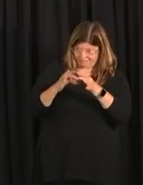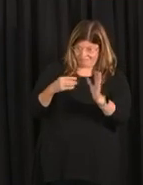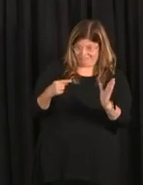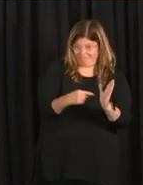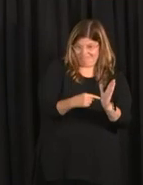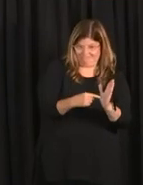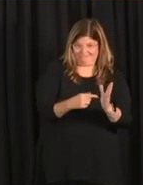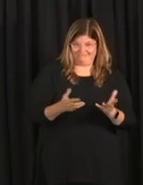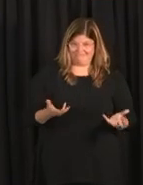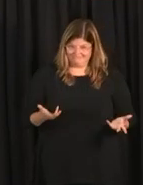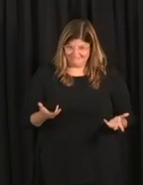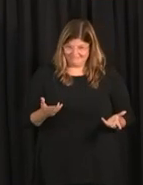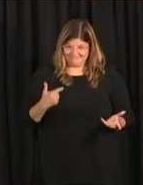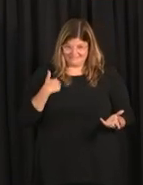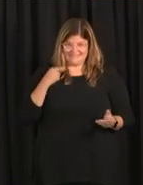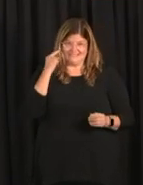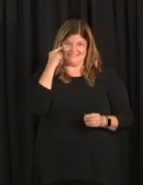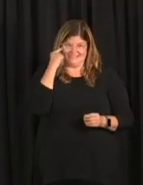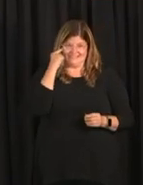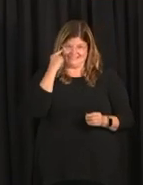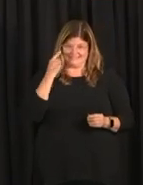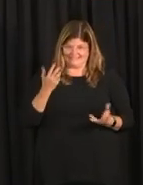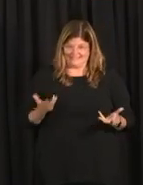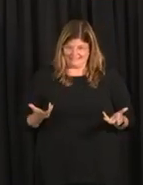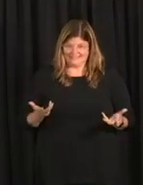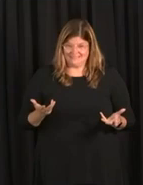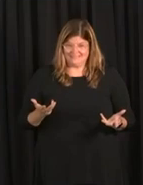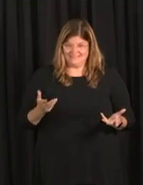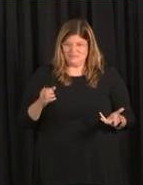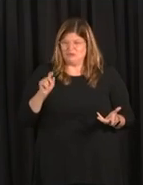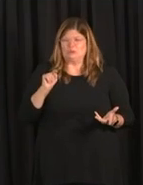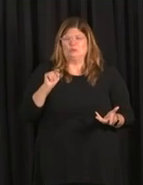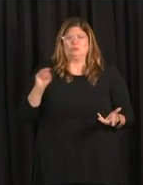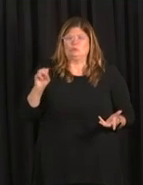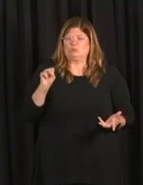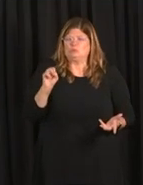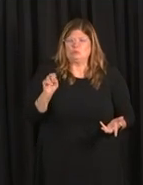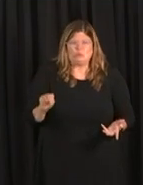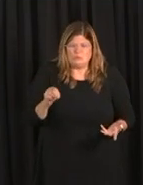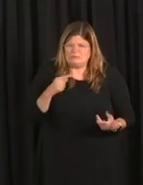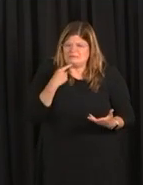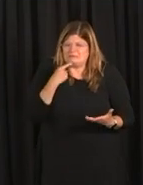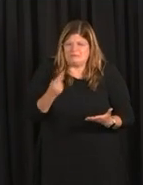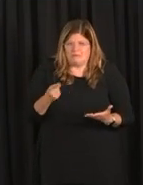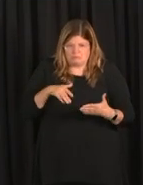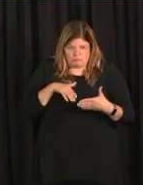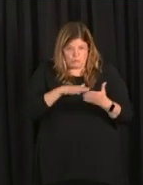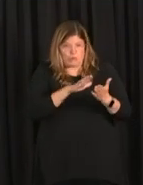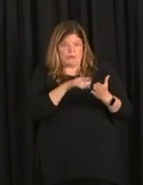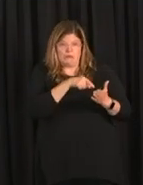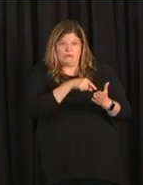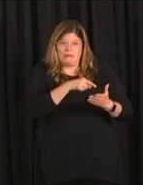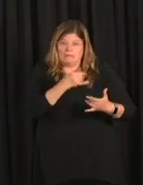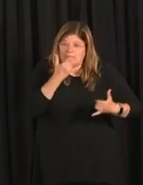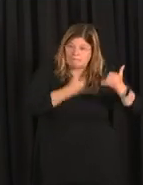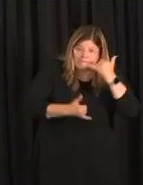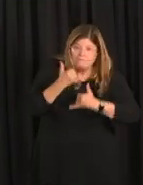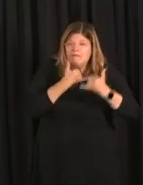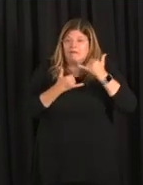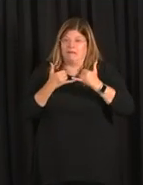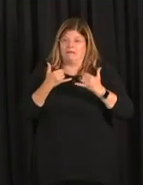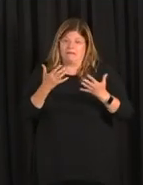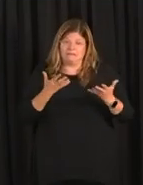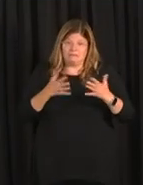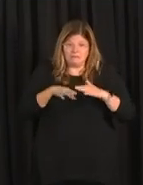the comment was that I think it's premature to say that the approach that the city has taken is a mistake or went